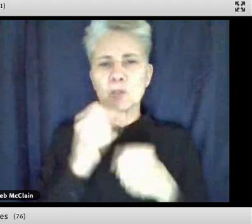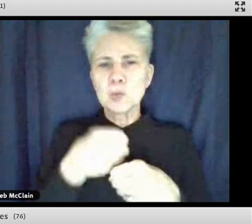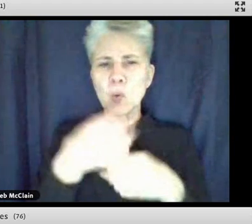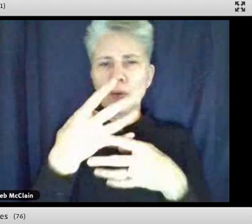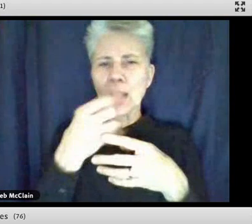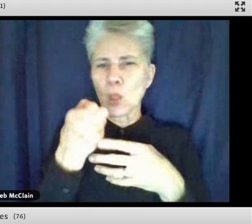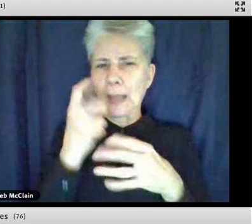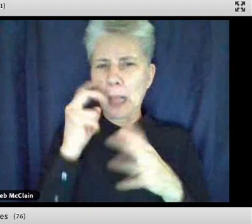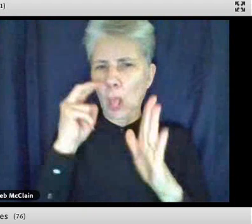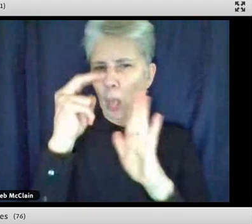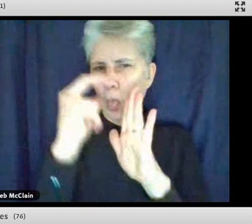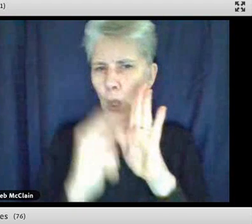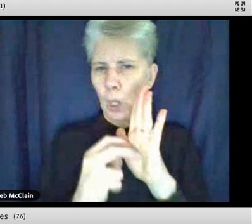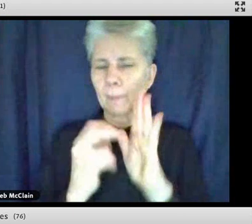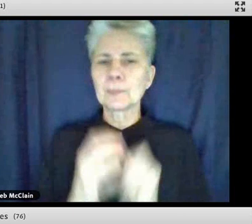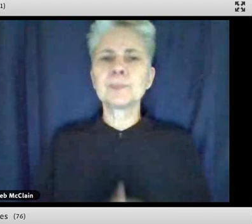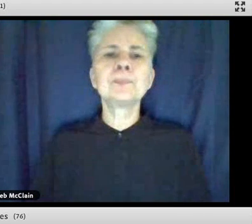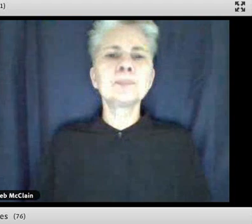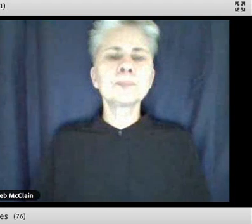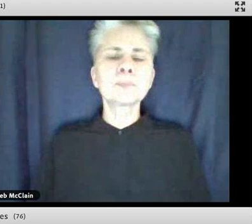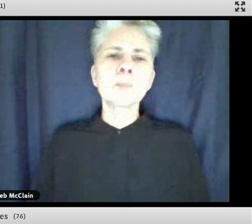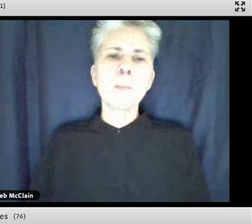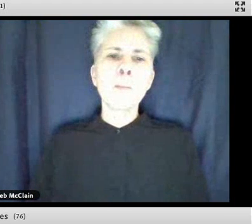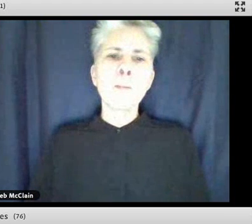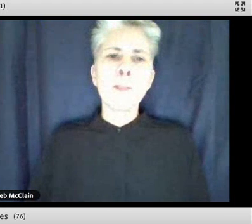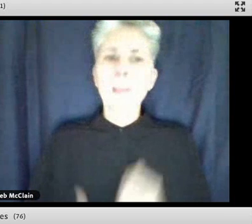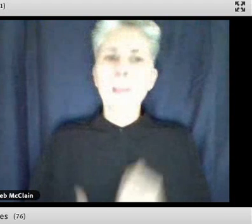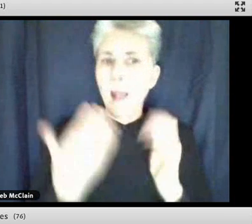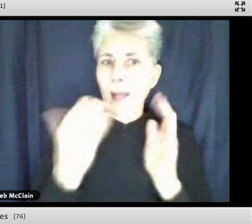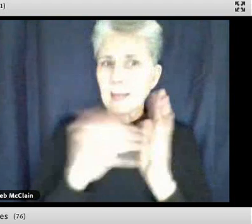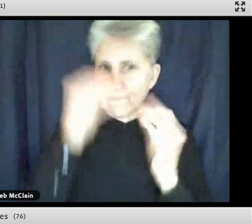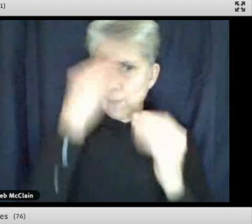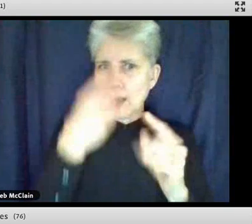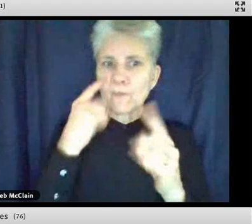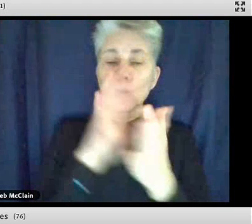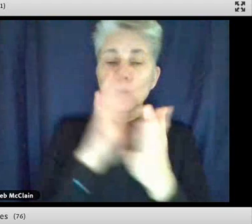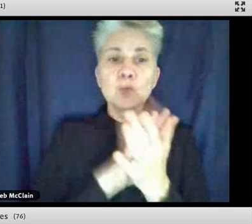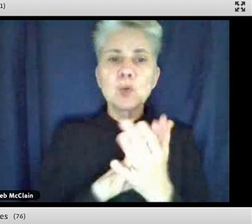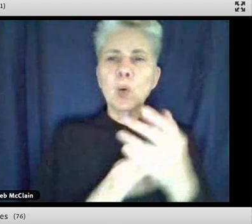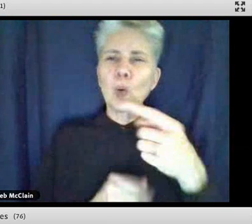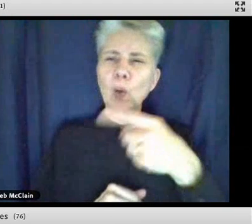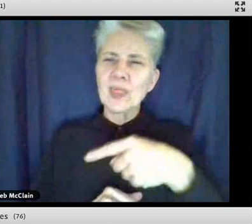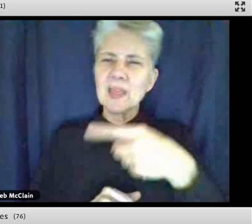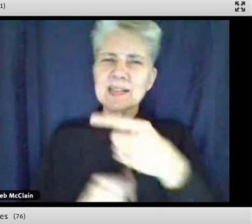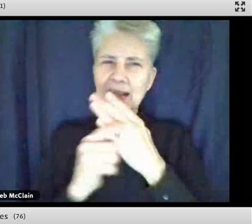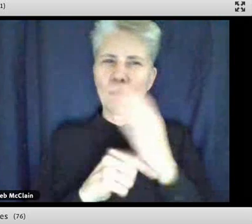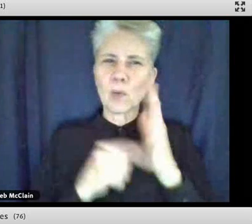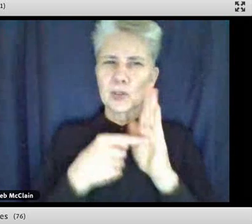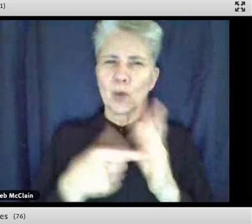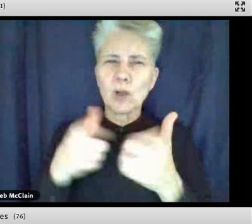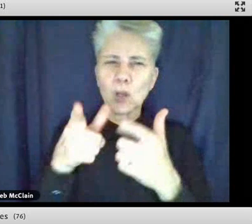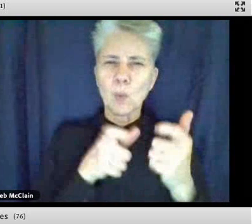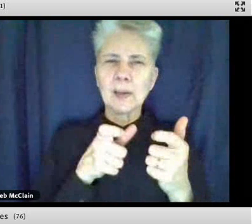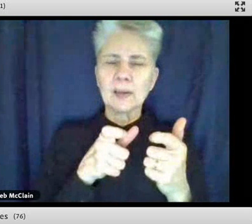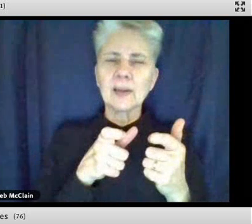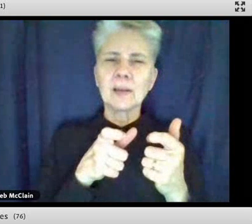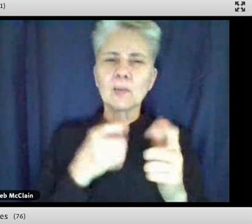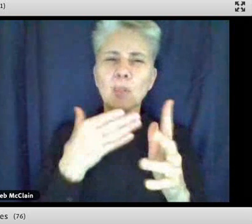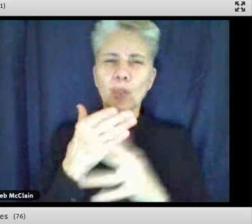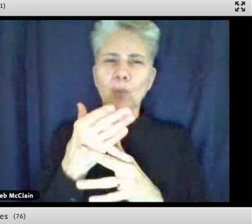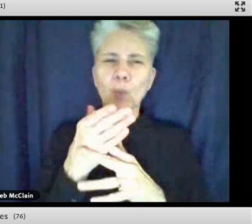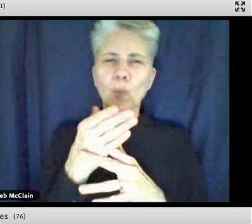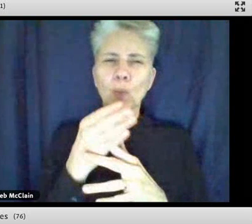again, information's for schools. And then this is the guide I just wanted to show you really quickly that's done through Florida Atlantic University on homeschooling,